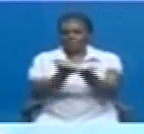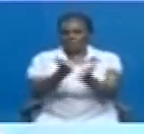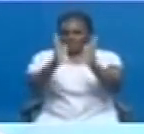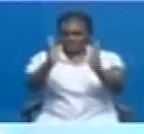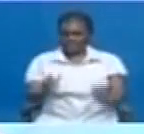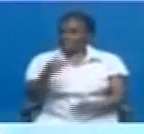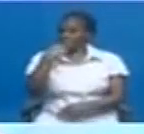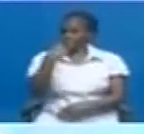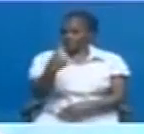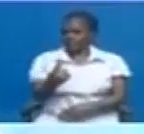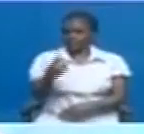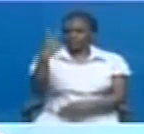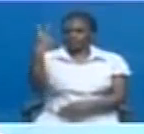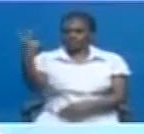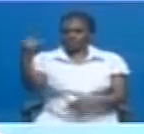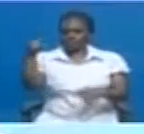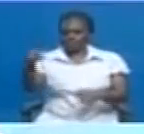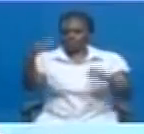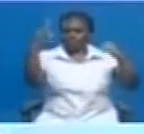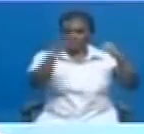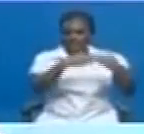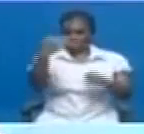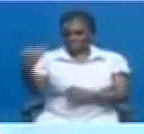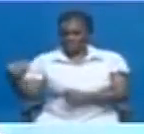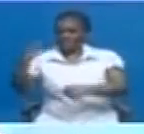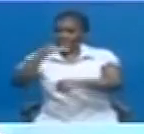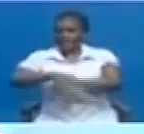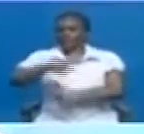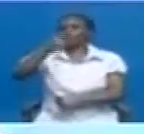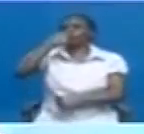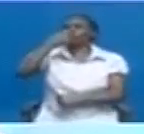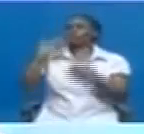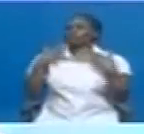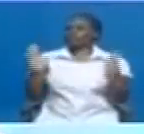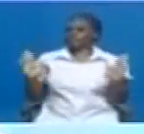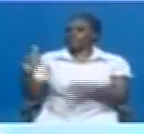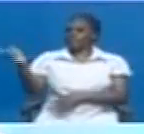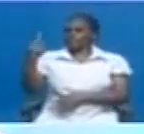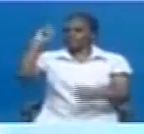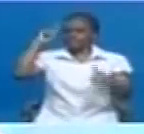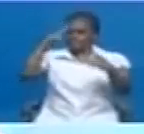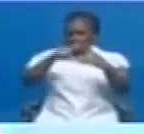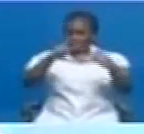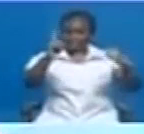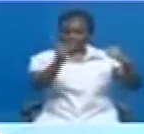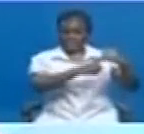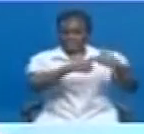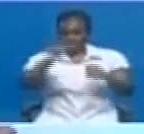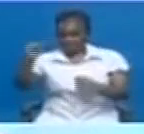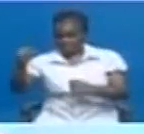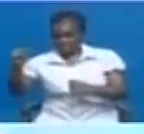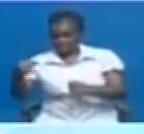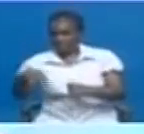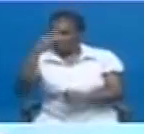Nicholas Muraguri, says 2.8 million children have received the vaccine and the ministry is targeting 6 million. Meanwhile,